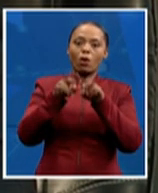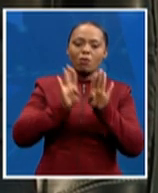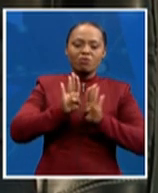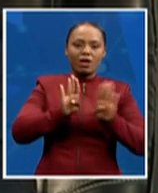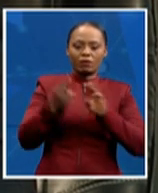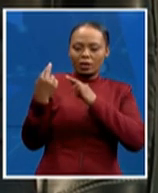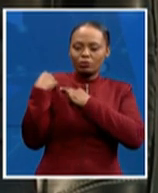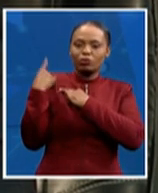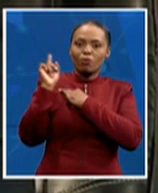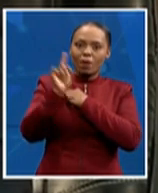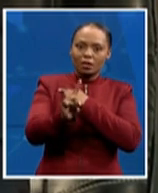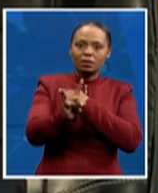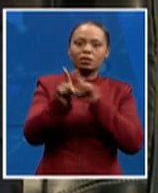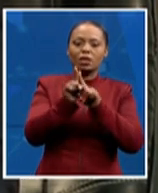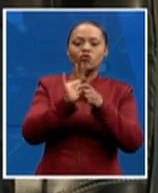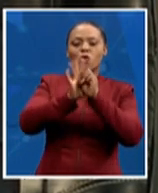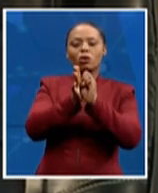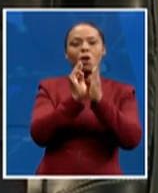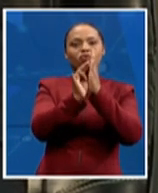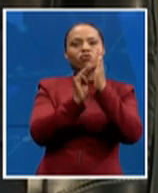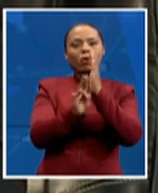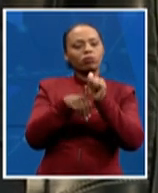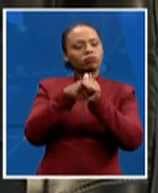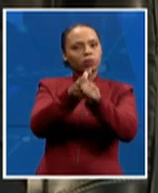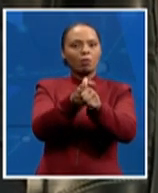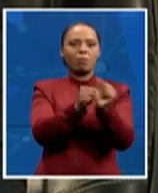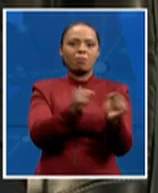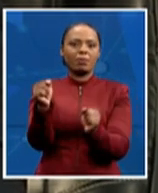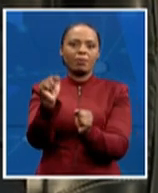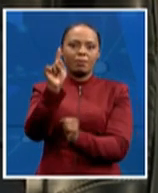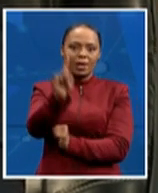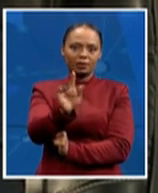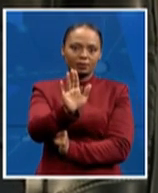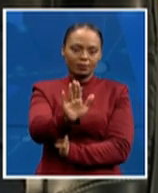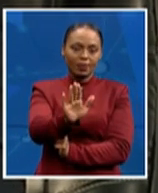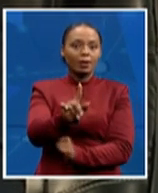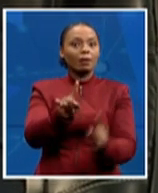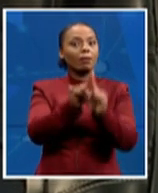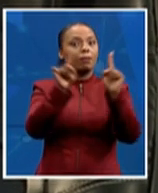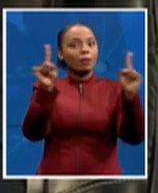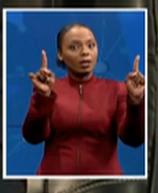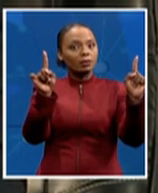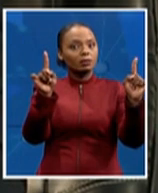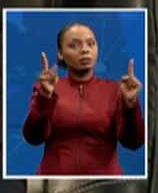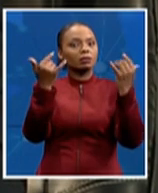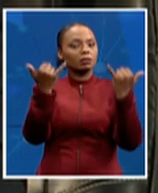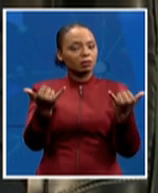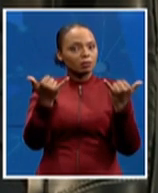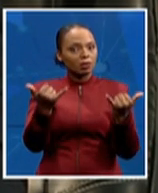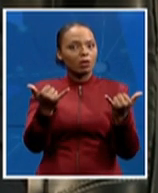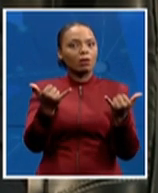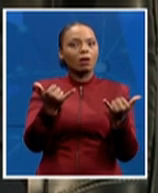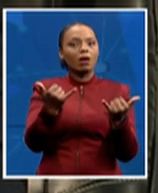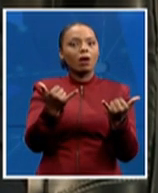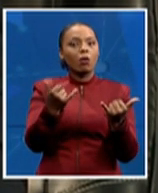prevention protocols. But before we get to the purpose of today, which is to provide